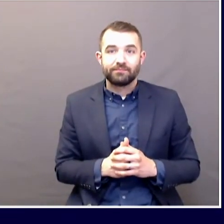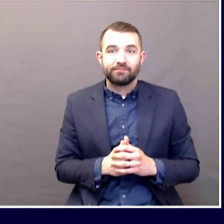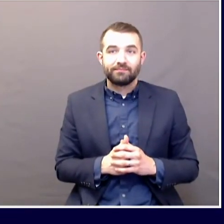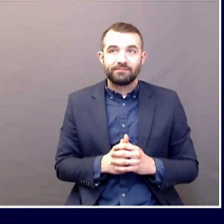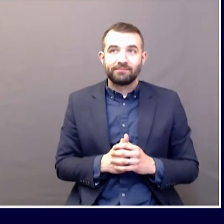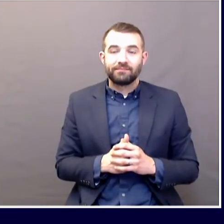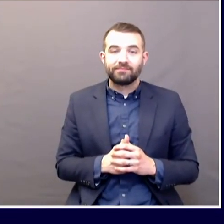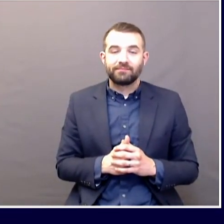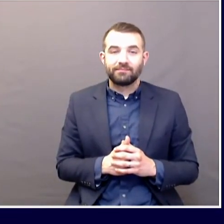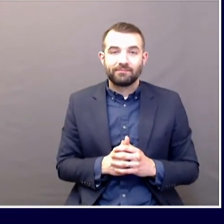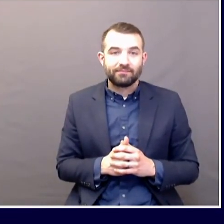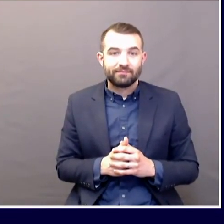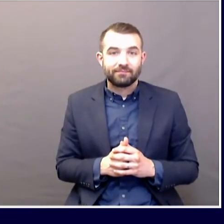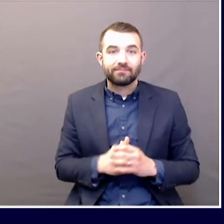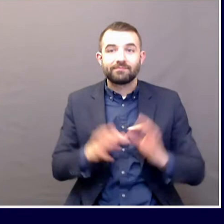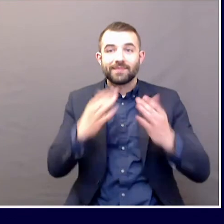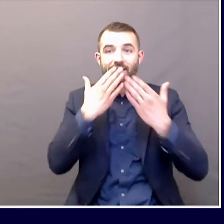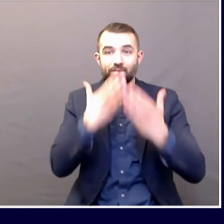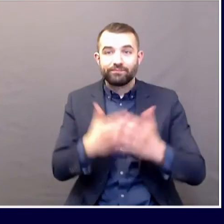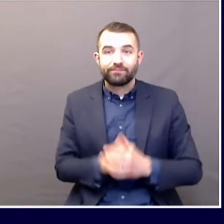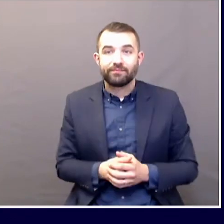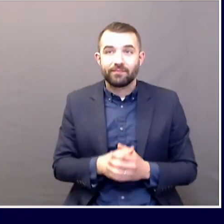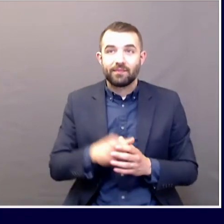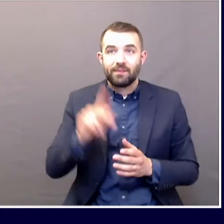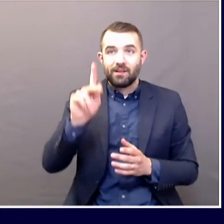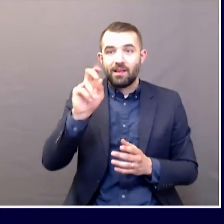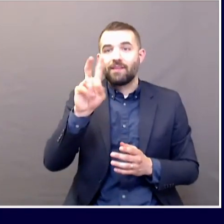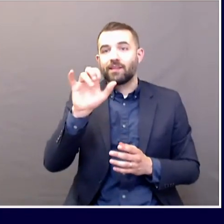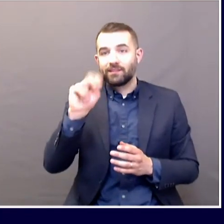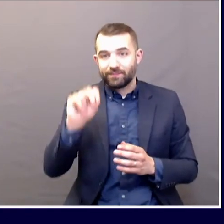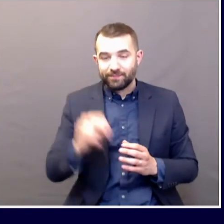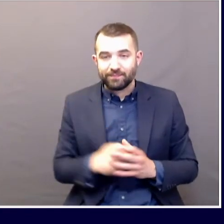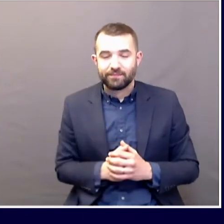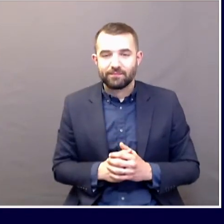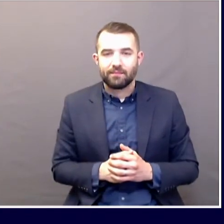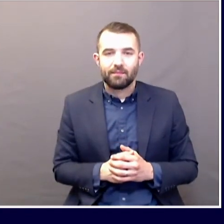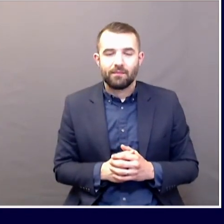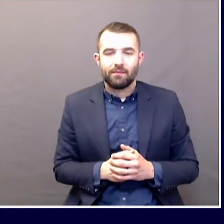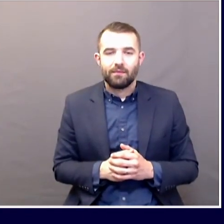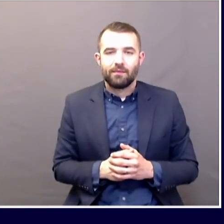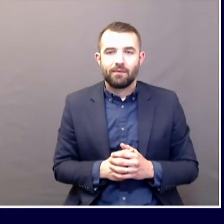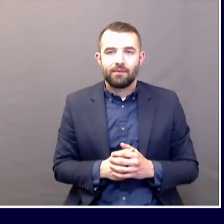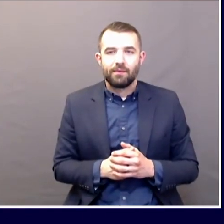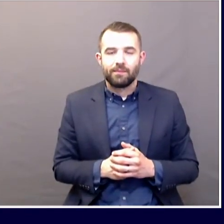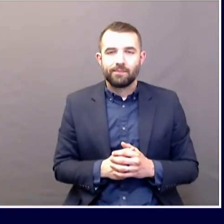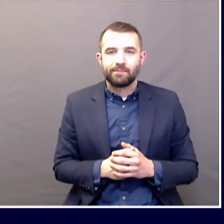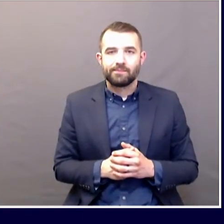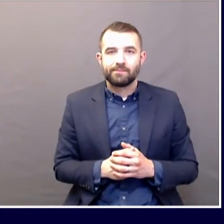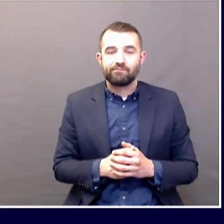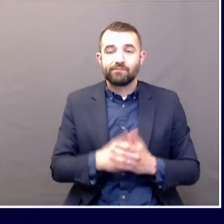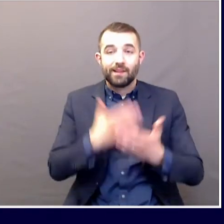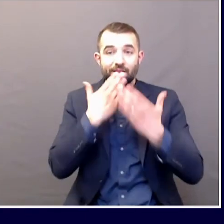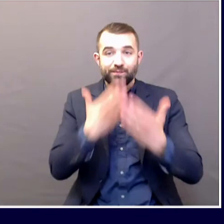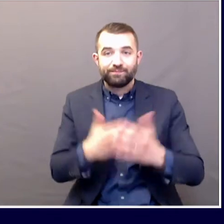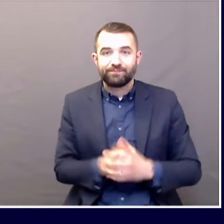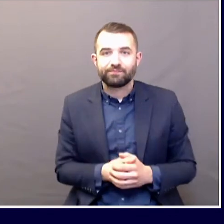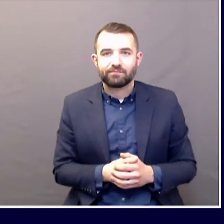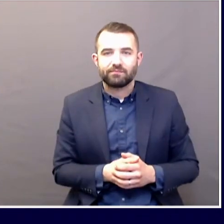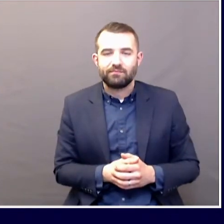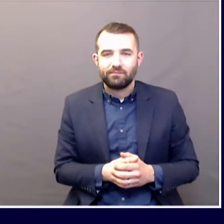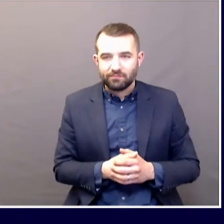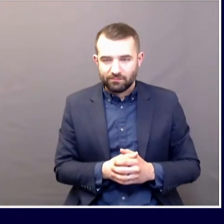Thanks, Dustin. Let me turn it over to Kevin Miller from the Press Herald next. Hi, great. Thank you, Dr. Shah. Following up on